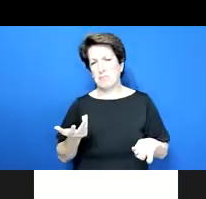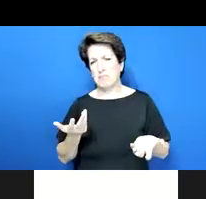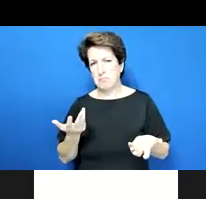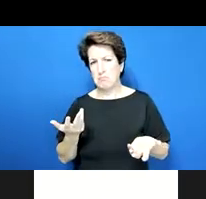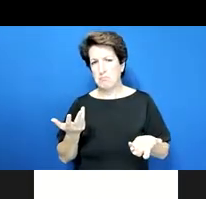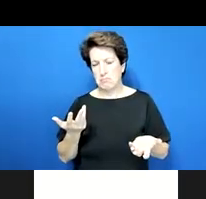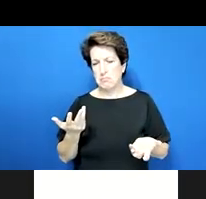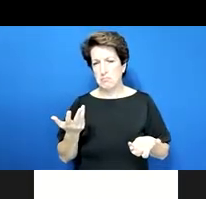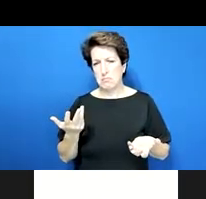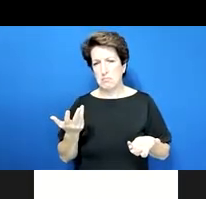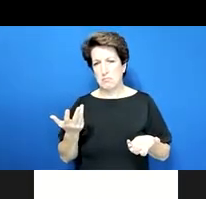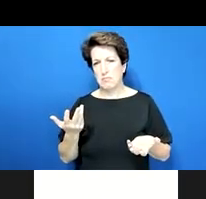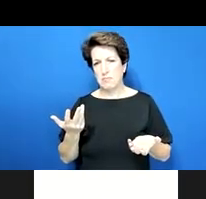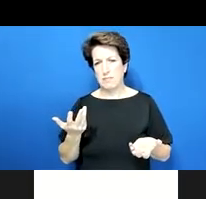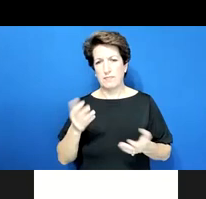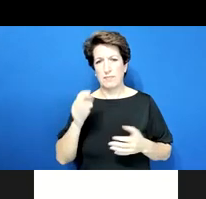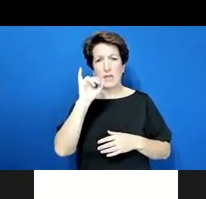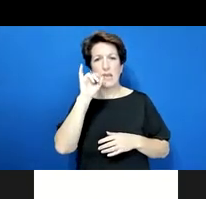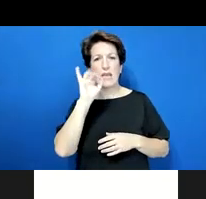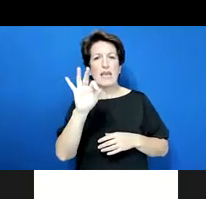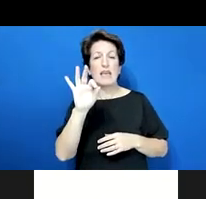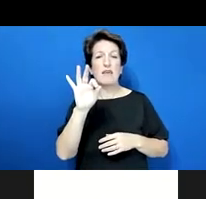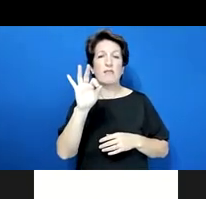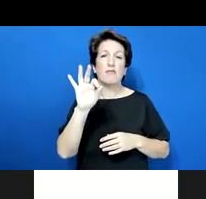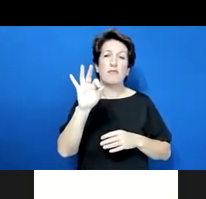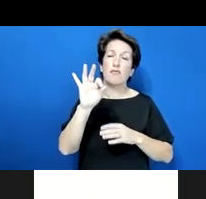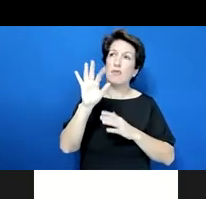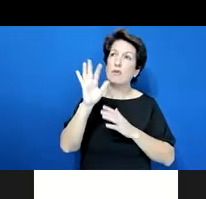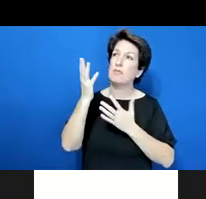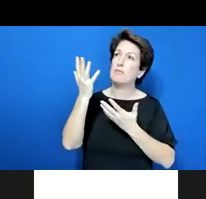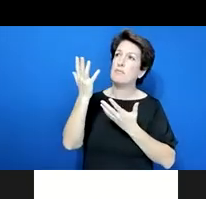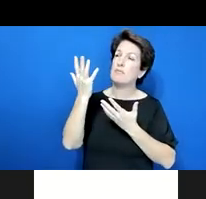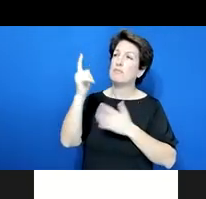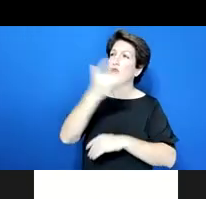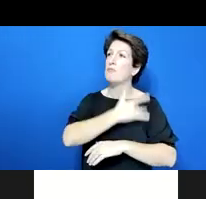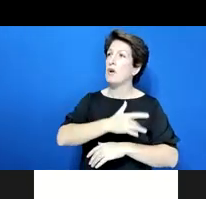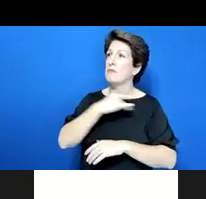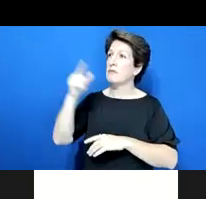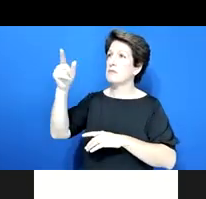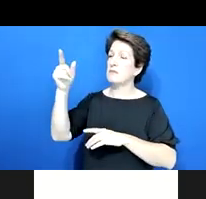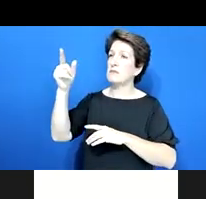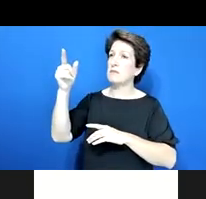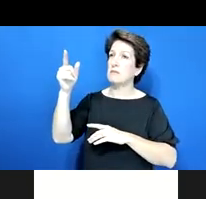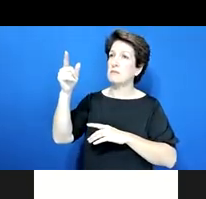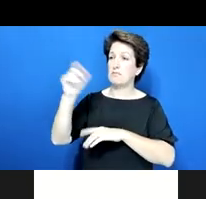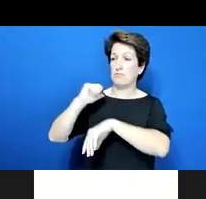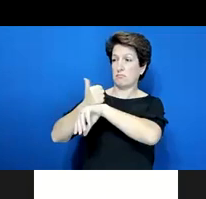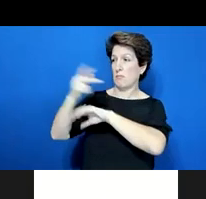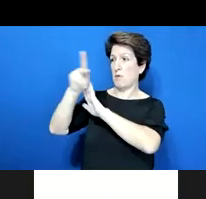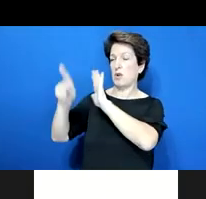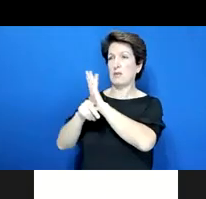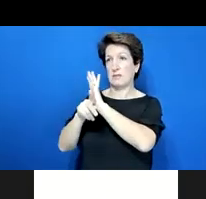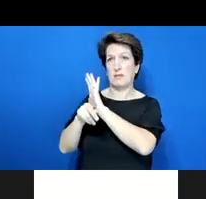if any policy comes like that, that whoever did not take a vaccine and they are